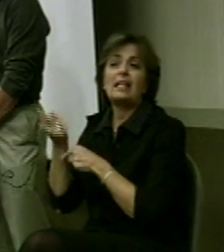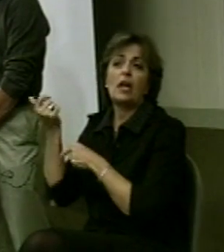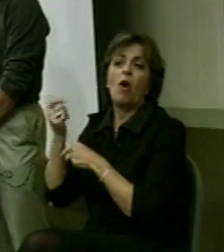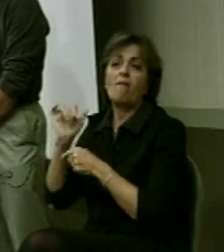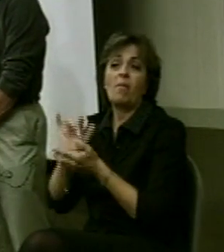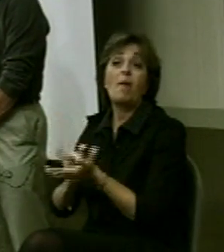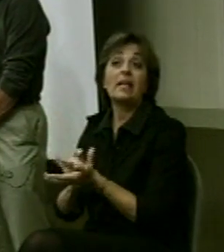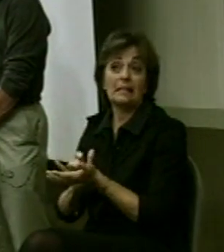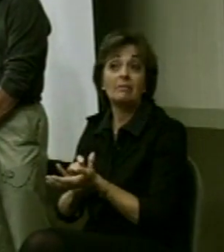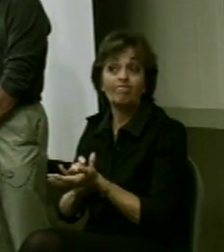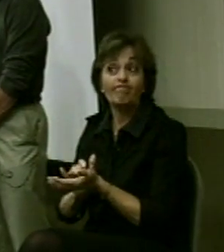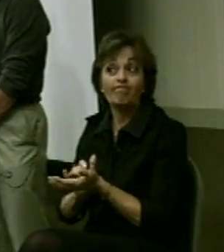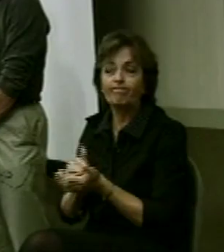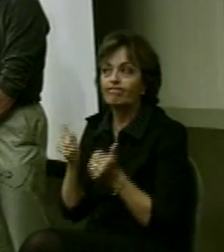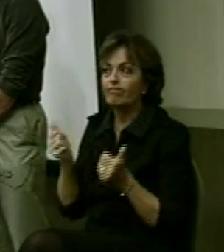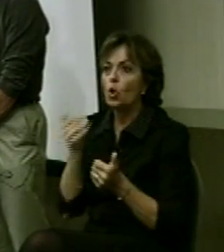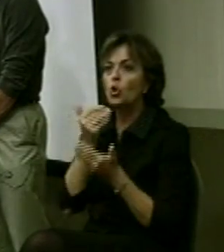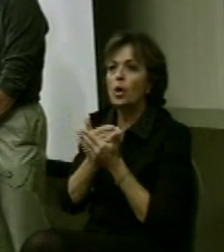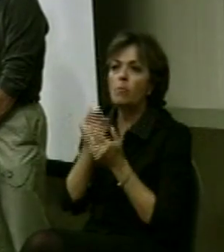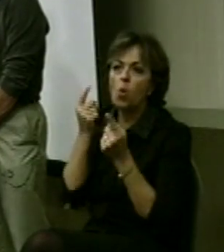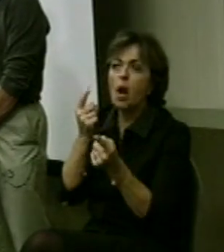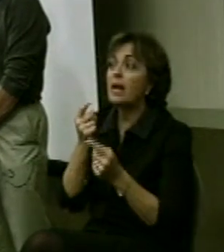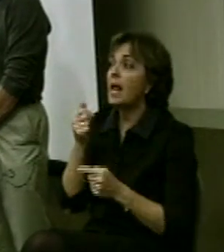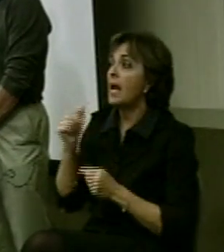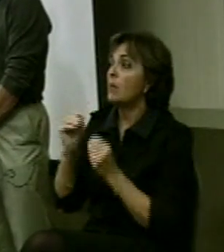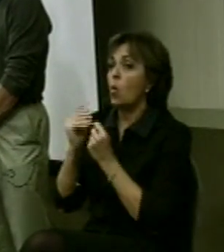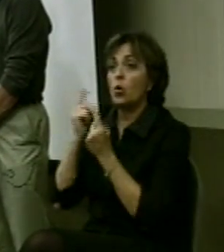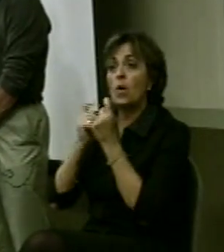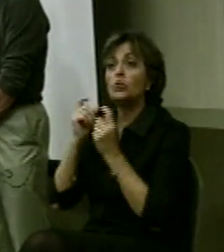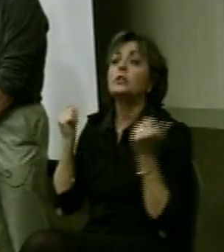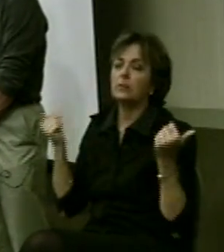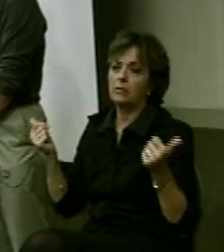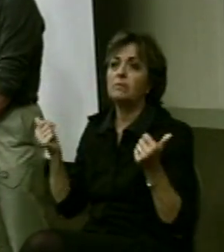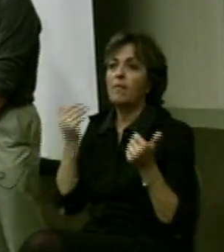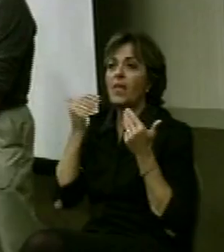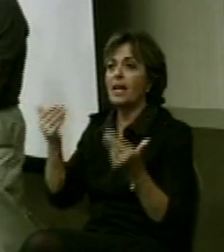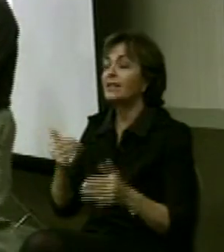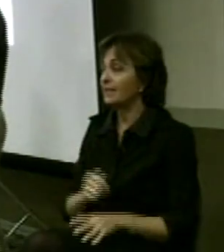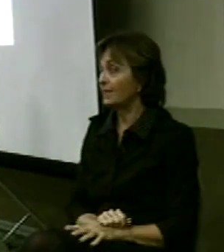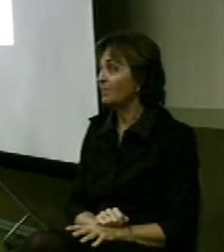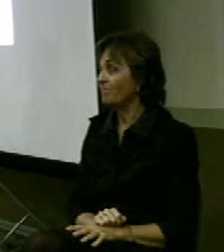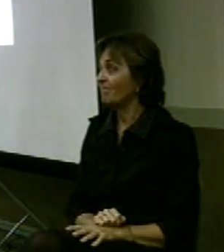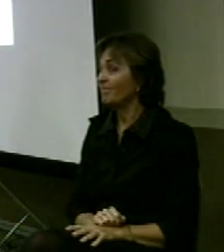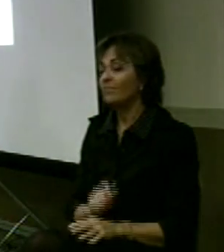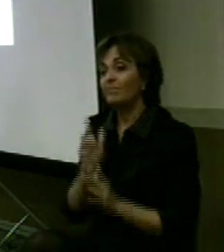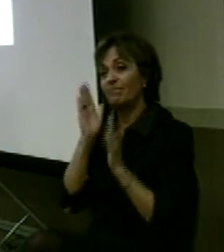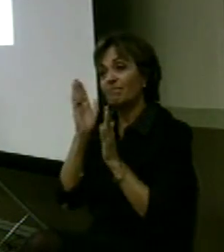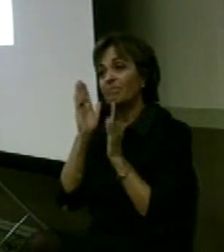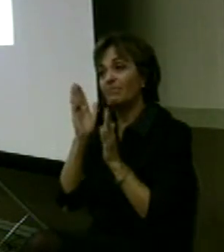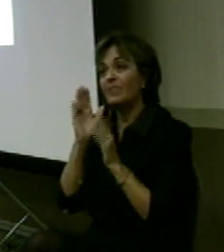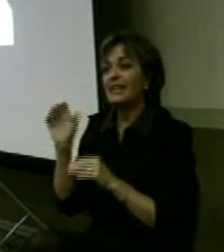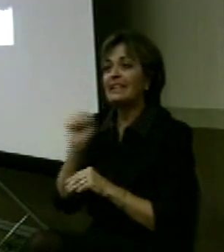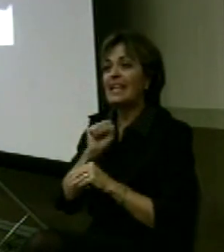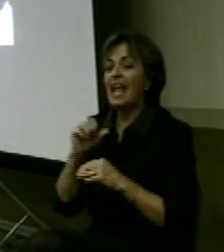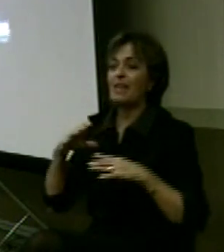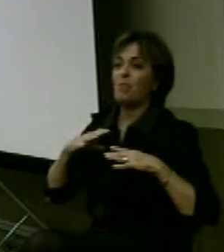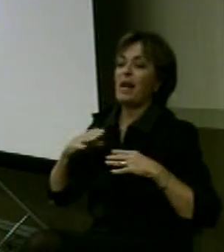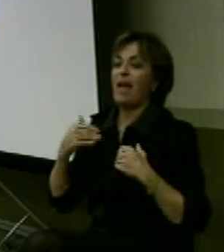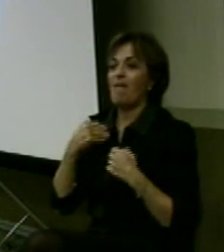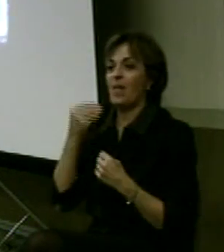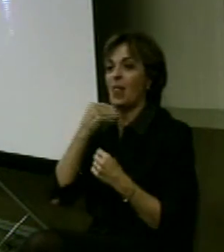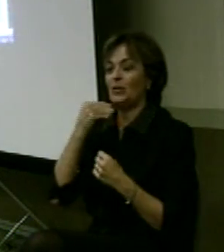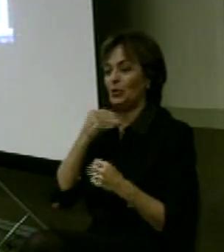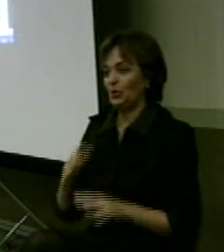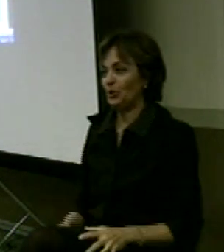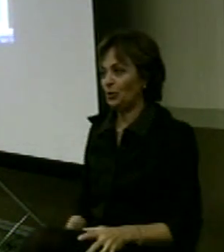medicine. Right, good point. Any other questions? All right, thanks for being so attentive. We'll take our